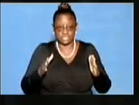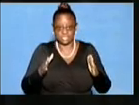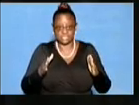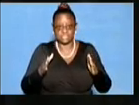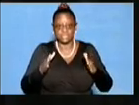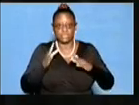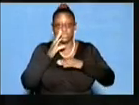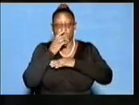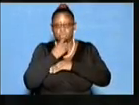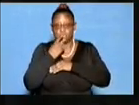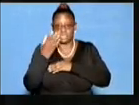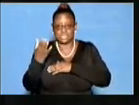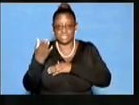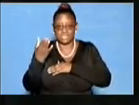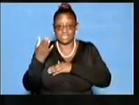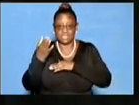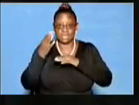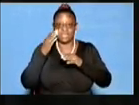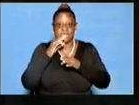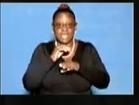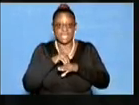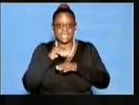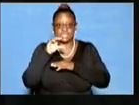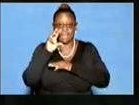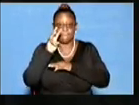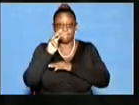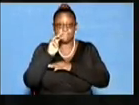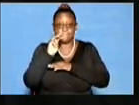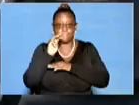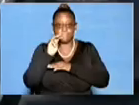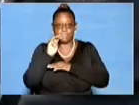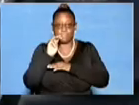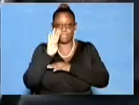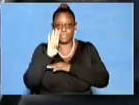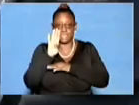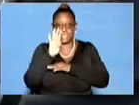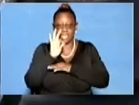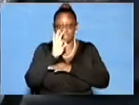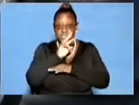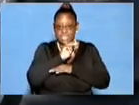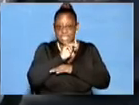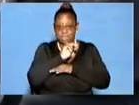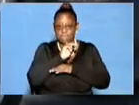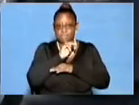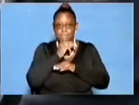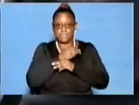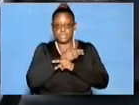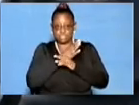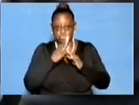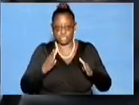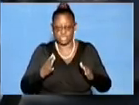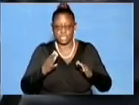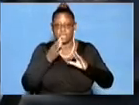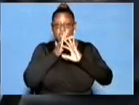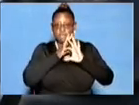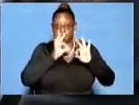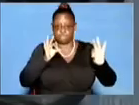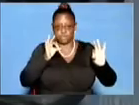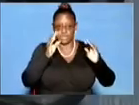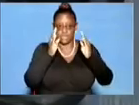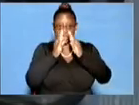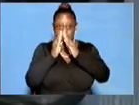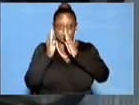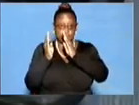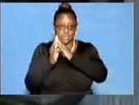at Bahamas Faith Ministries compound to administer advice to those who need it most. The free clinic, made possible through the